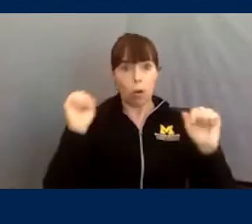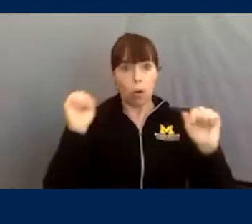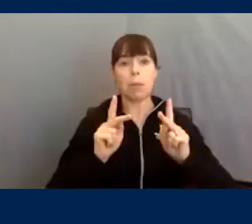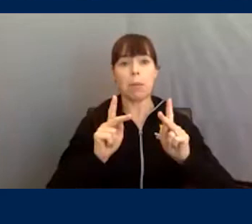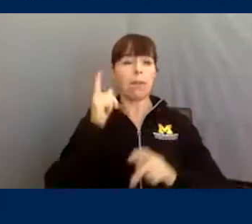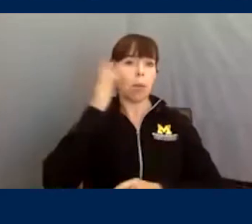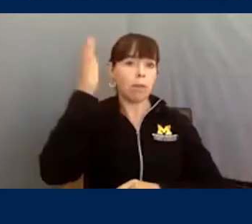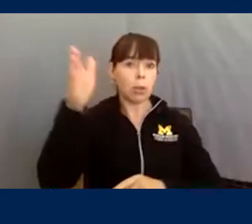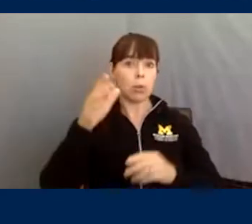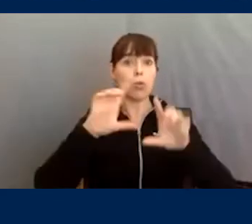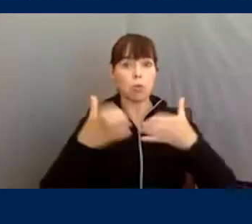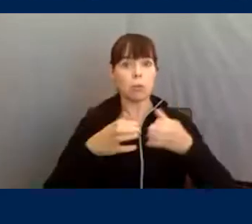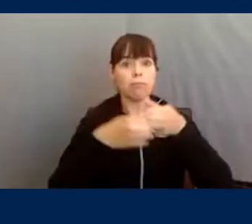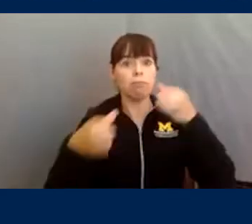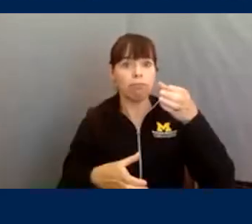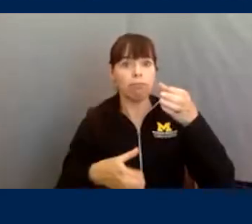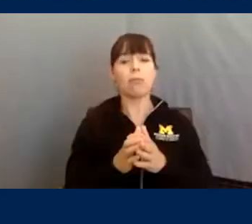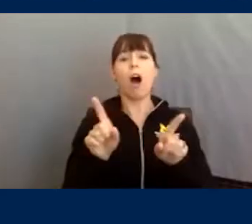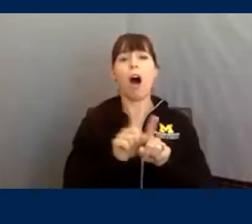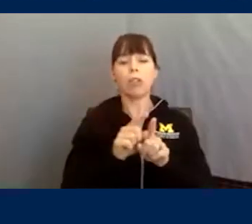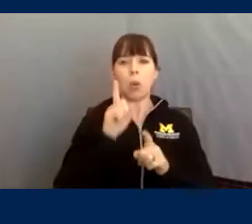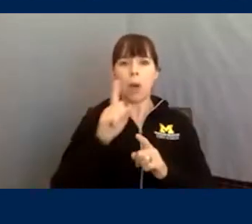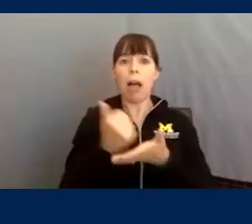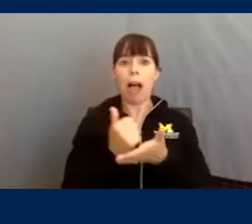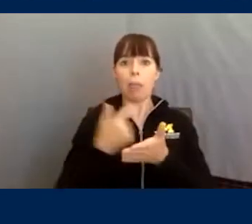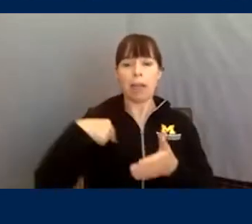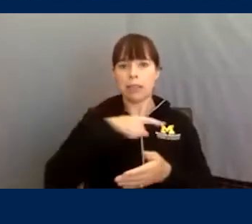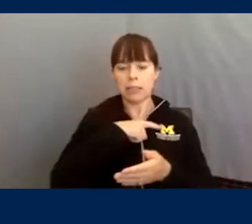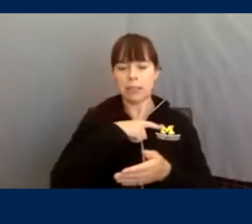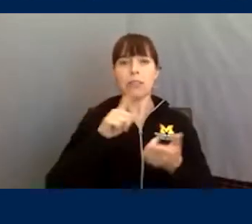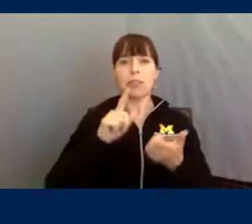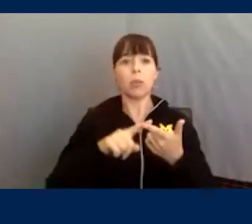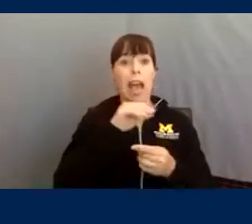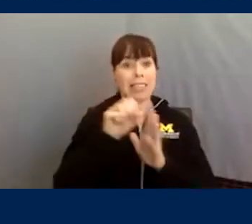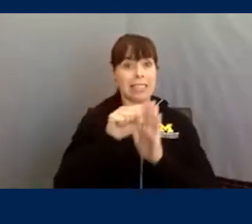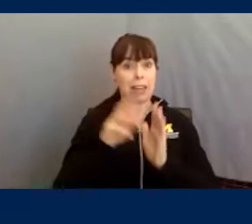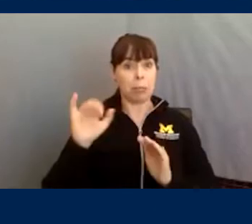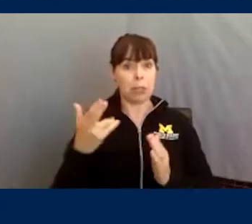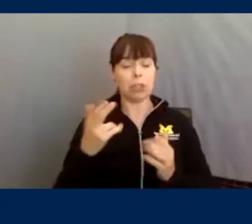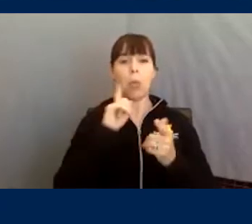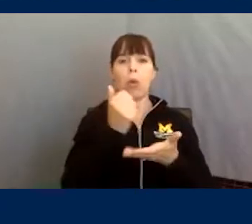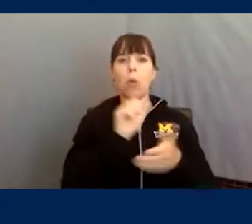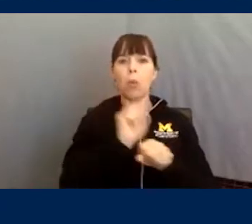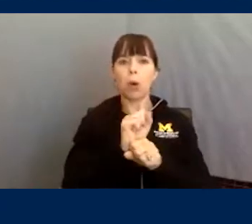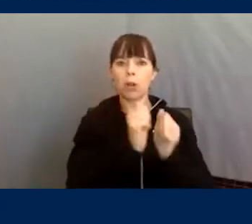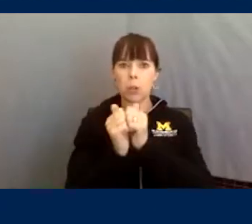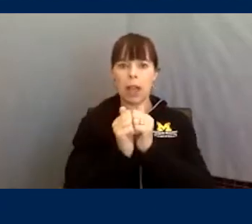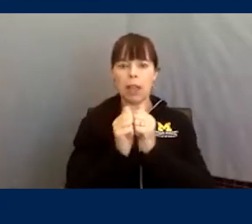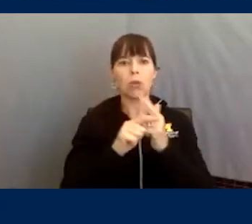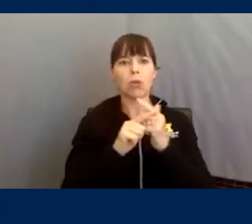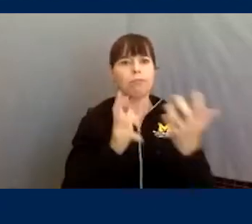subgroups. Michigan Medicine, along with our community partners and the state of Michigan, are working together to meet the needs of our